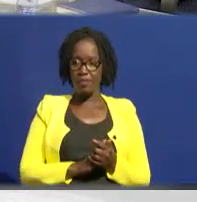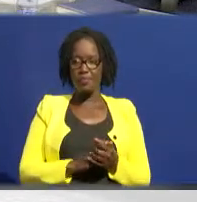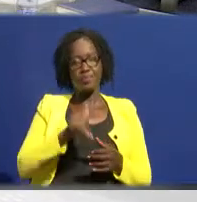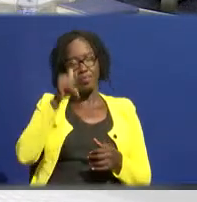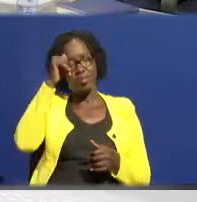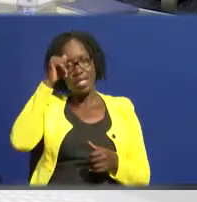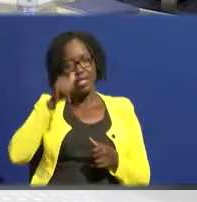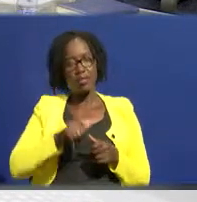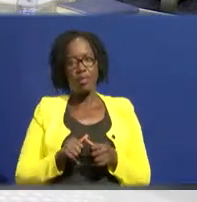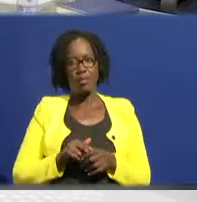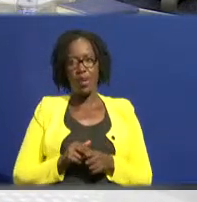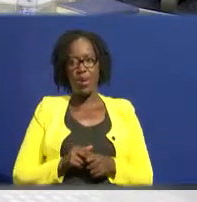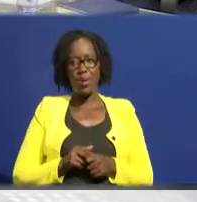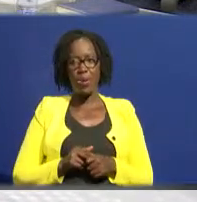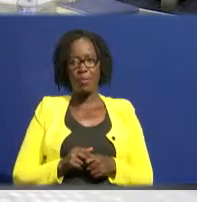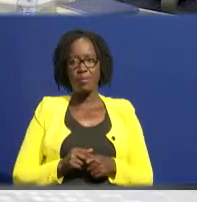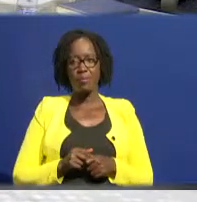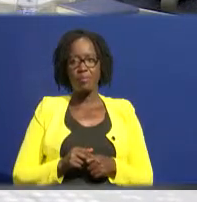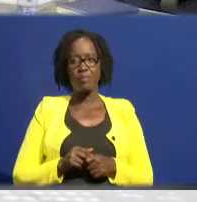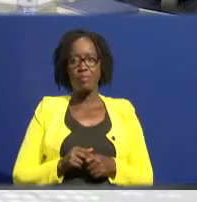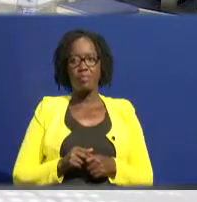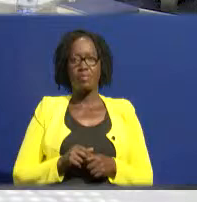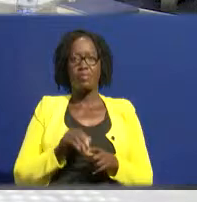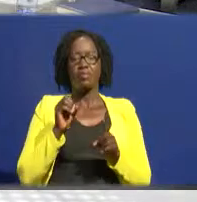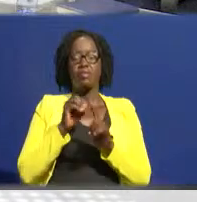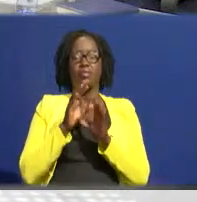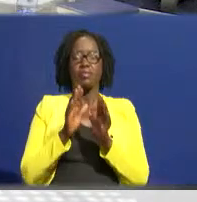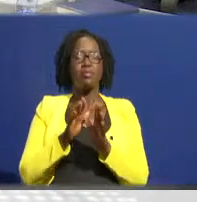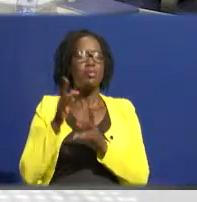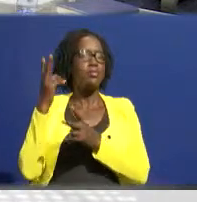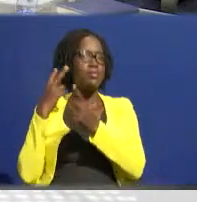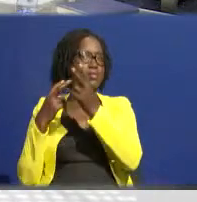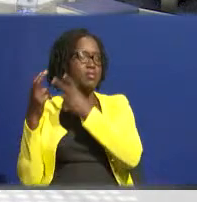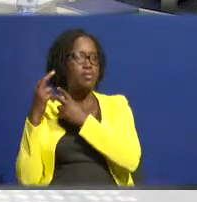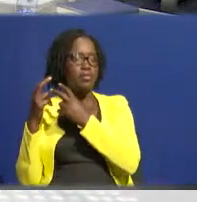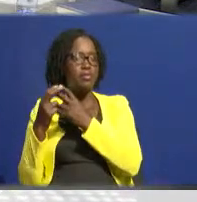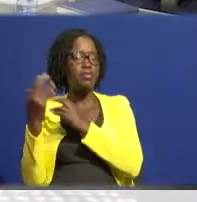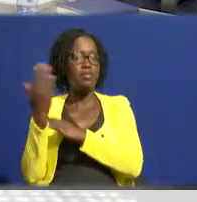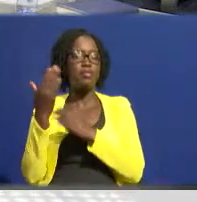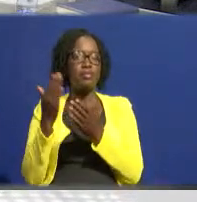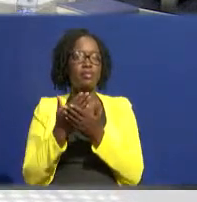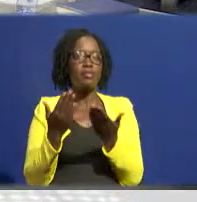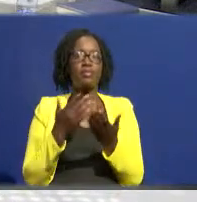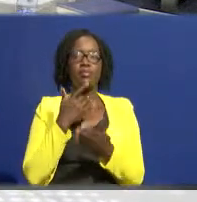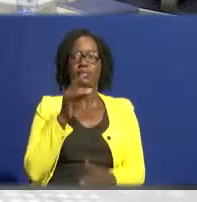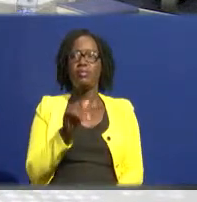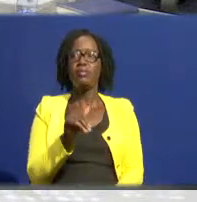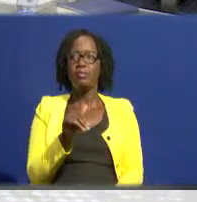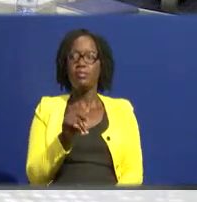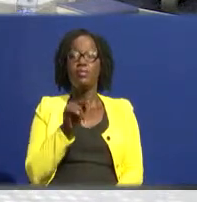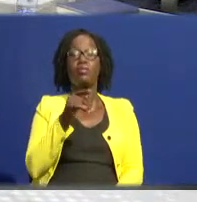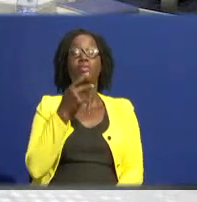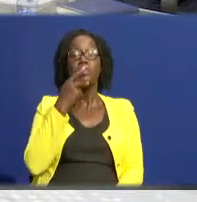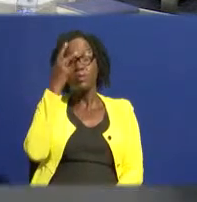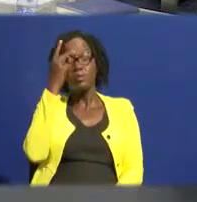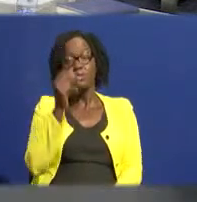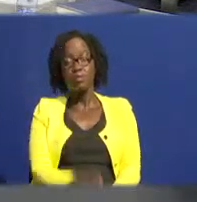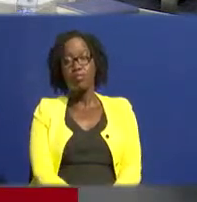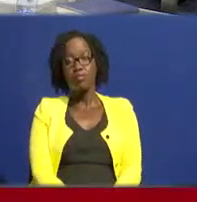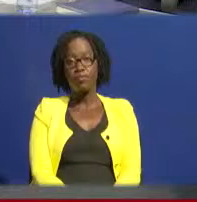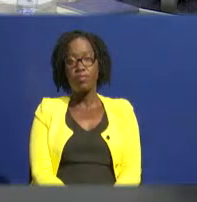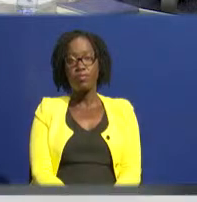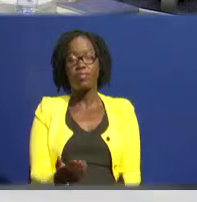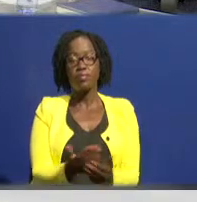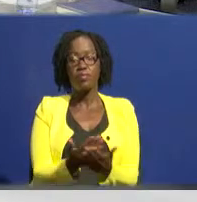remember one of the mentors I was listening to giving a lecture somewhere. He said, you are a parent. You